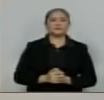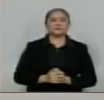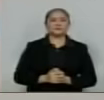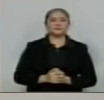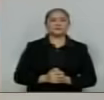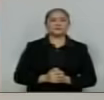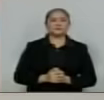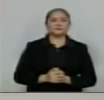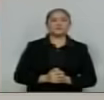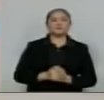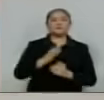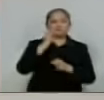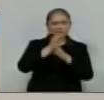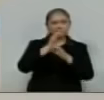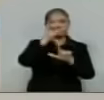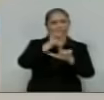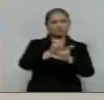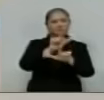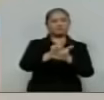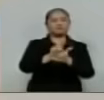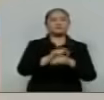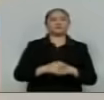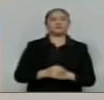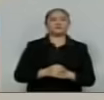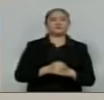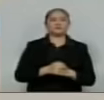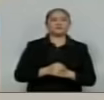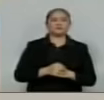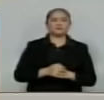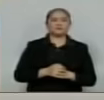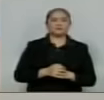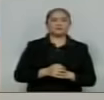that I will bear true faith and allegiance to the same,